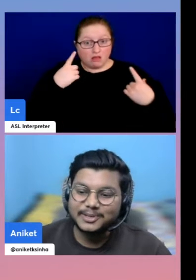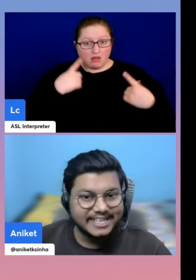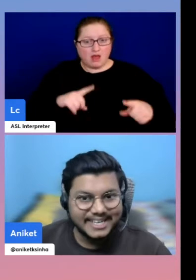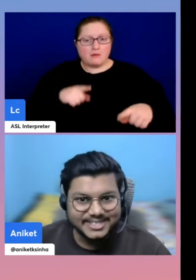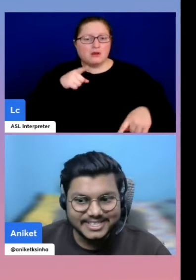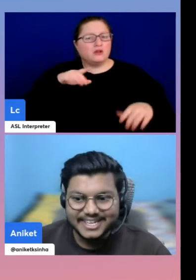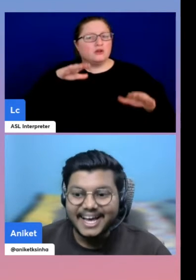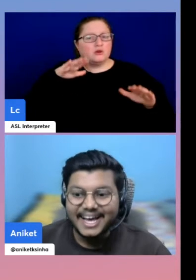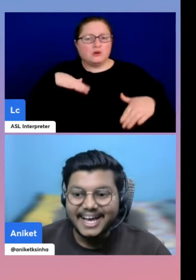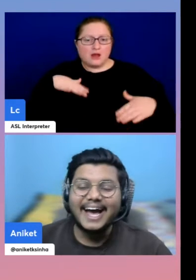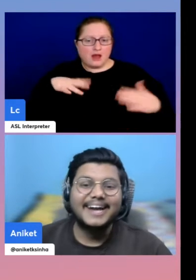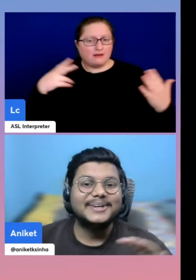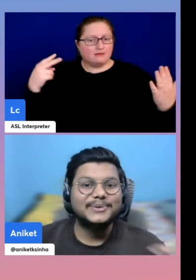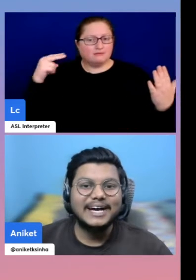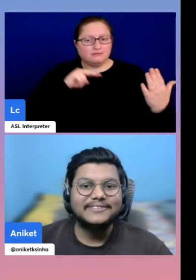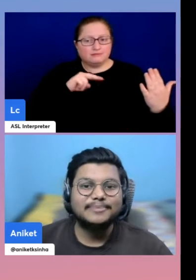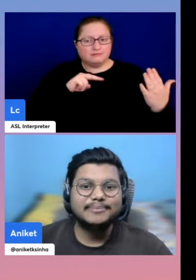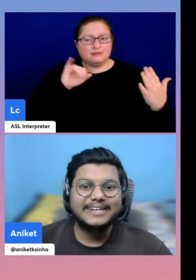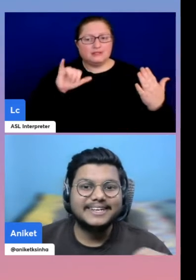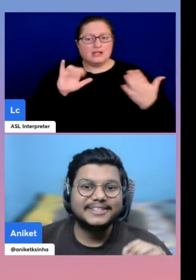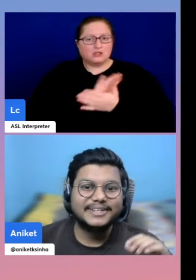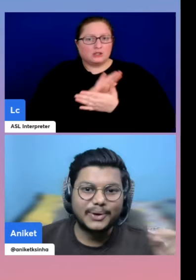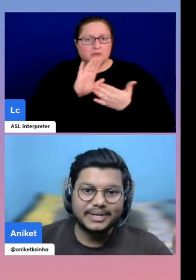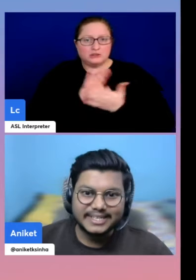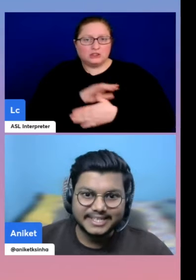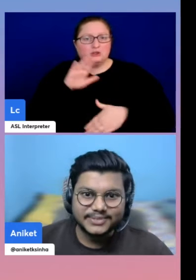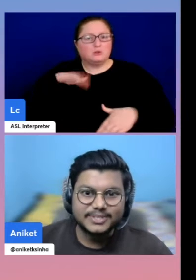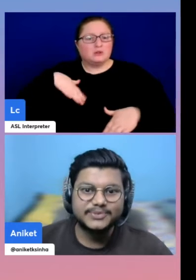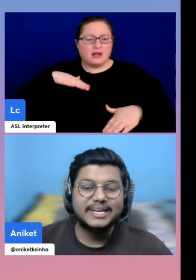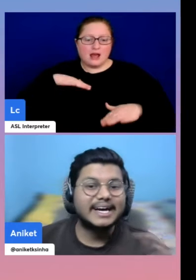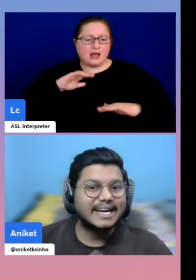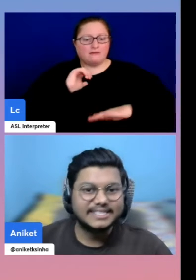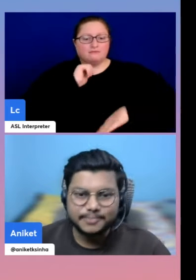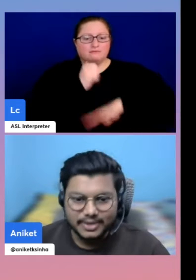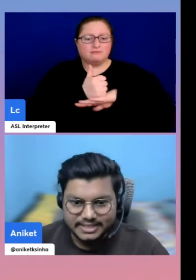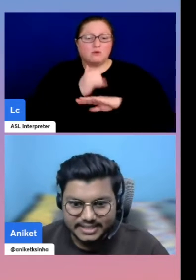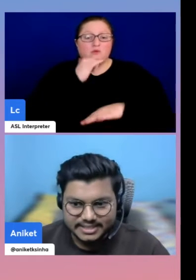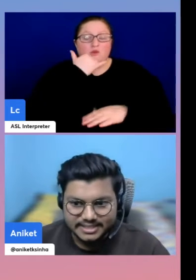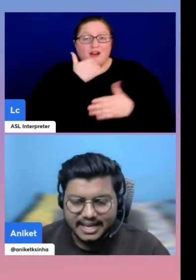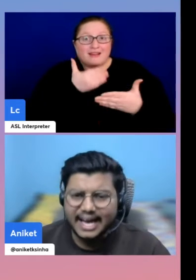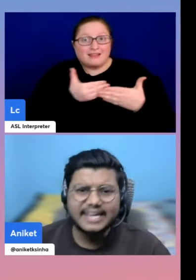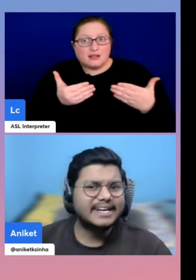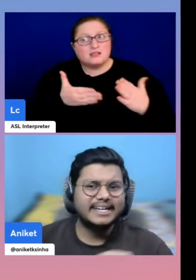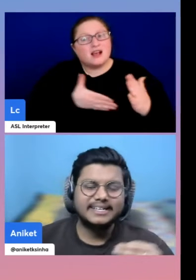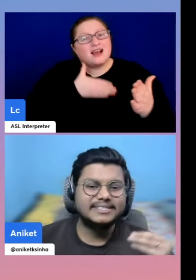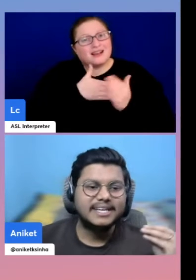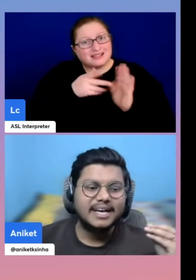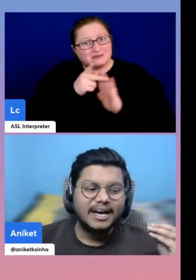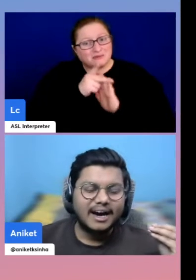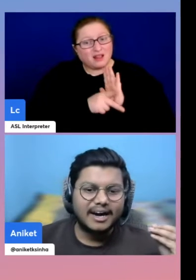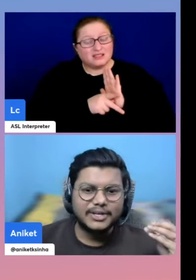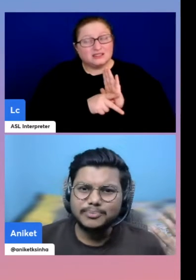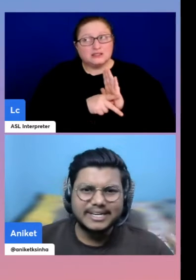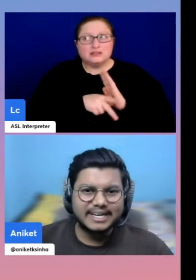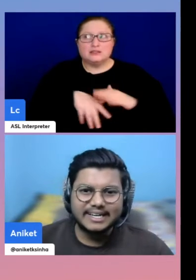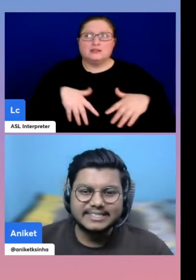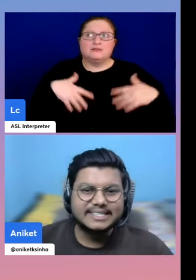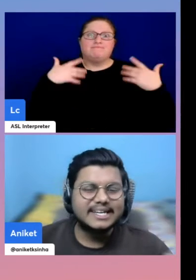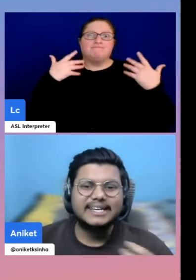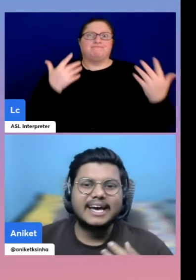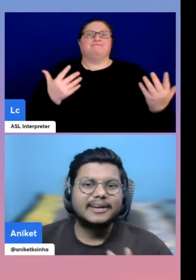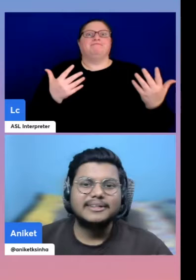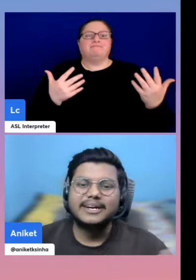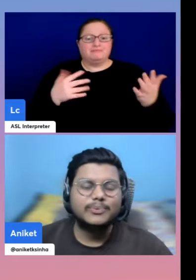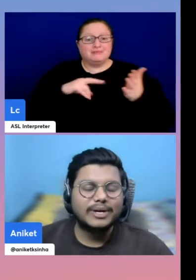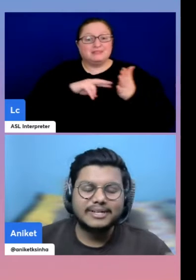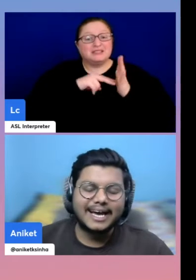the documentation and you have implemented the wrong things which were against the policies. And it is a human tendency